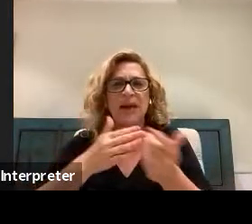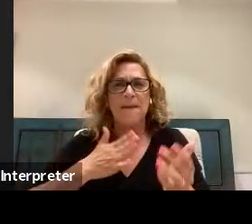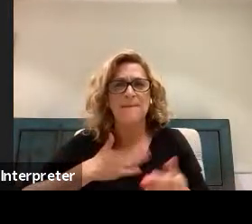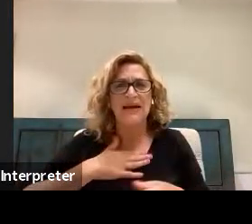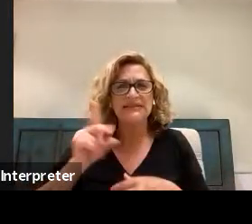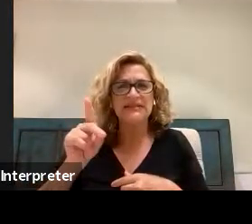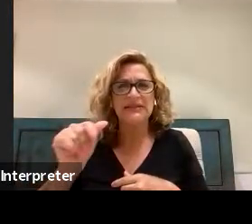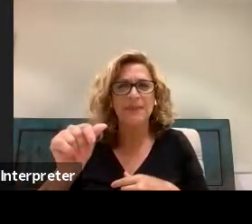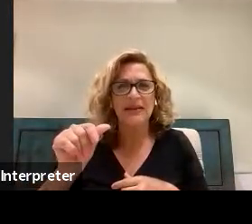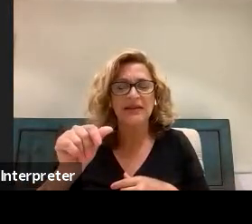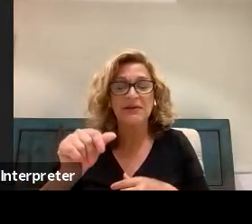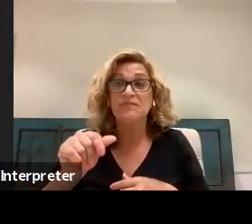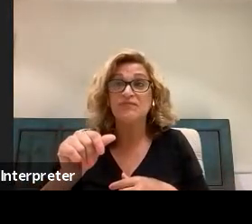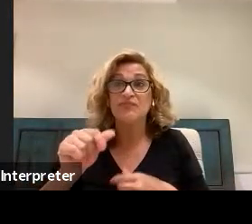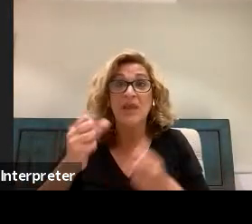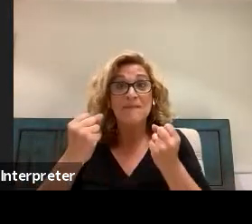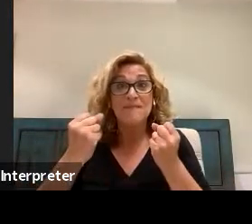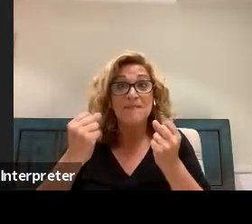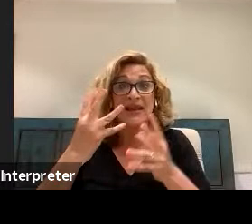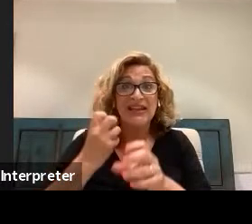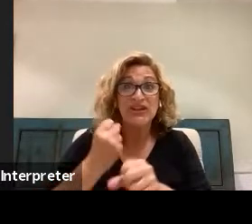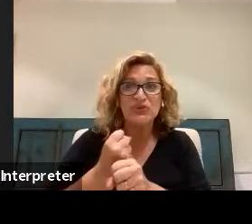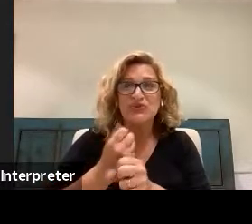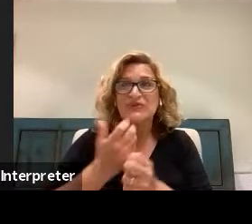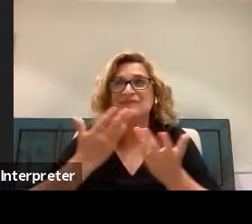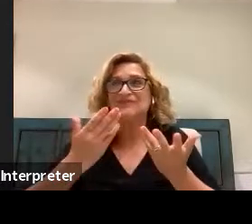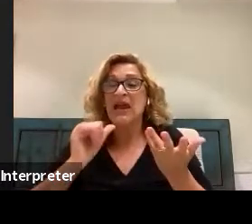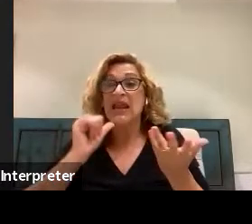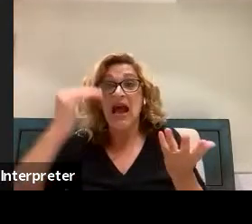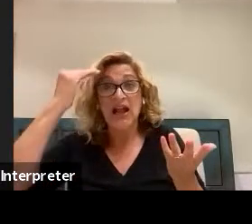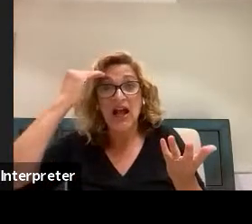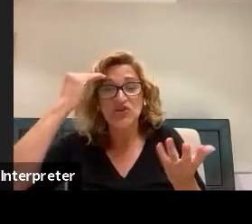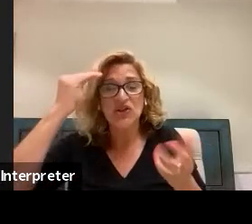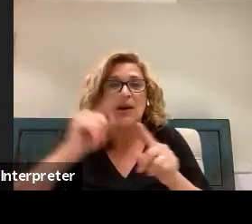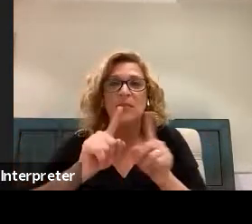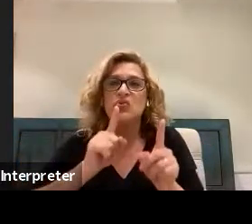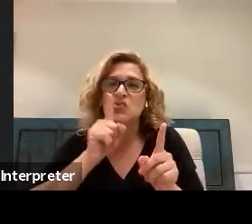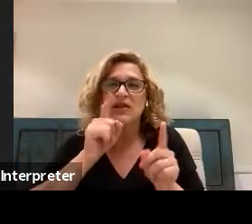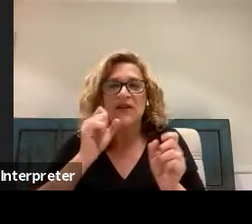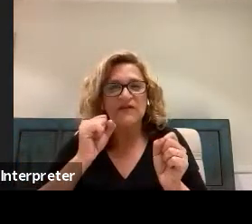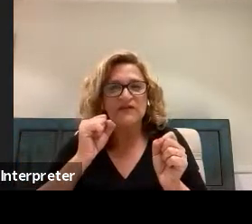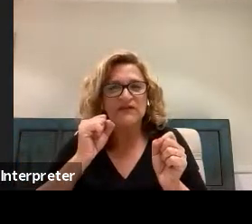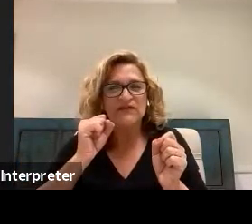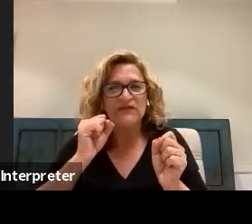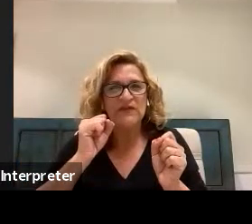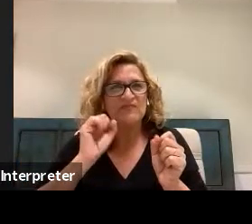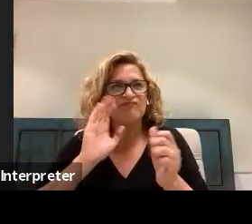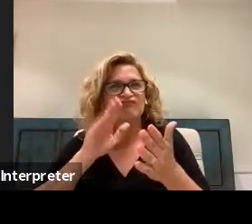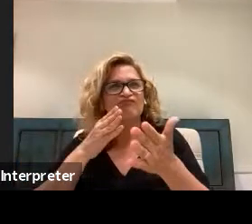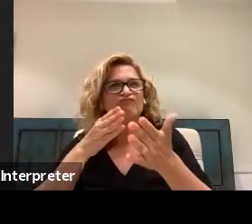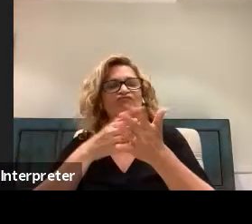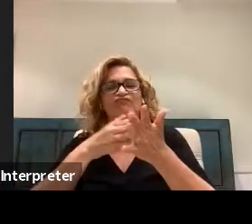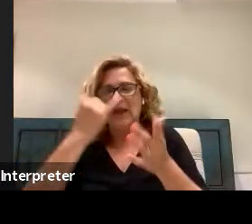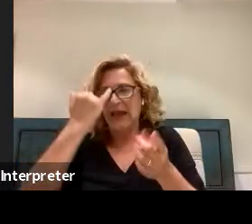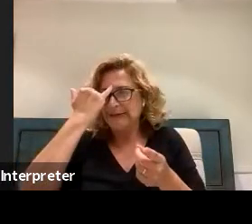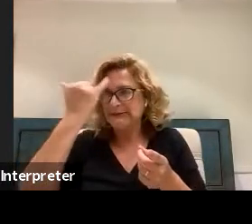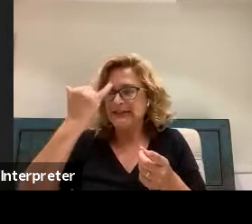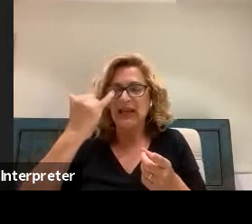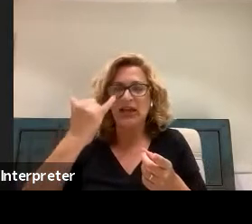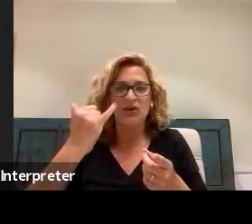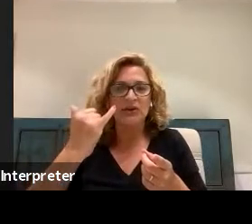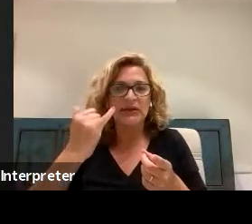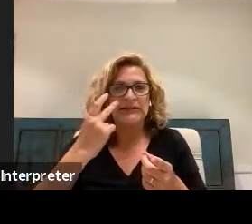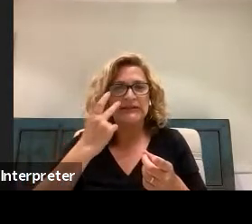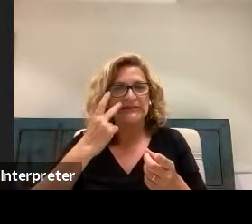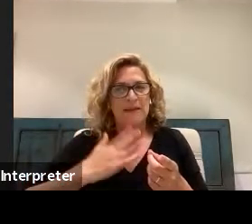not consciously, but sort of fighting the idea of seeing my